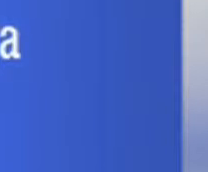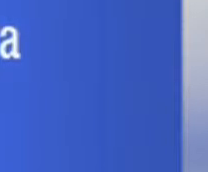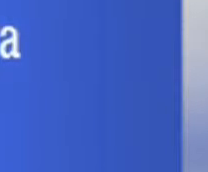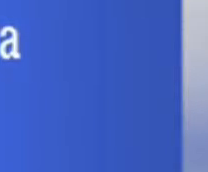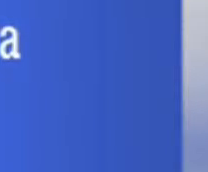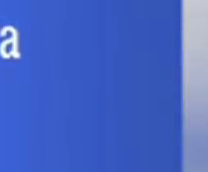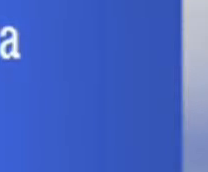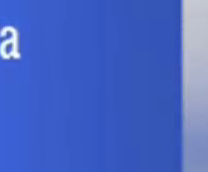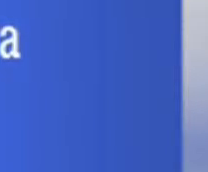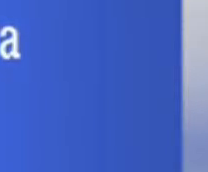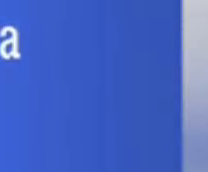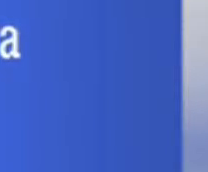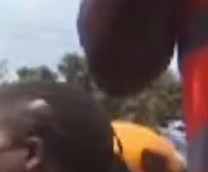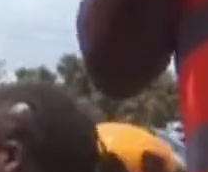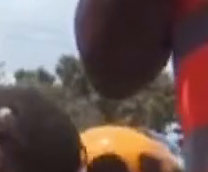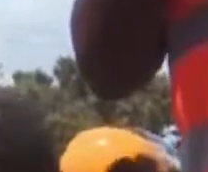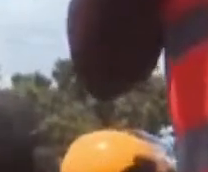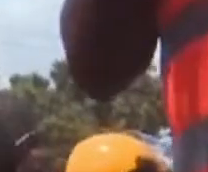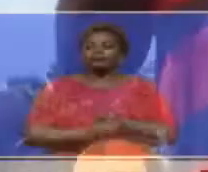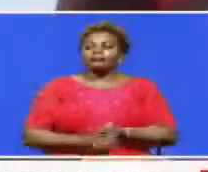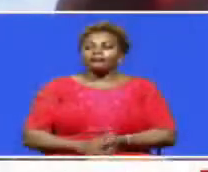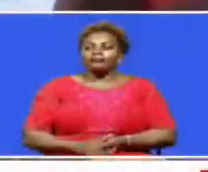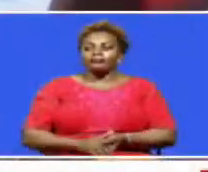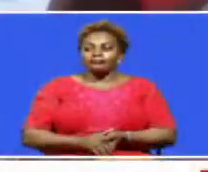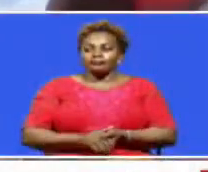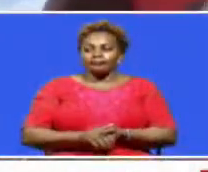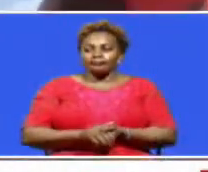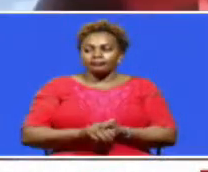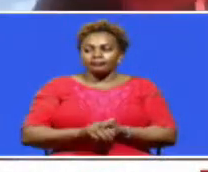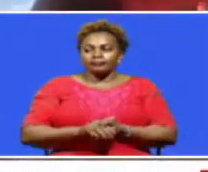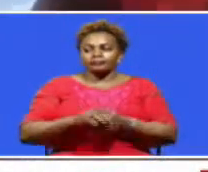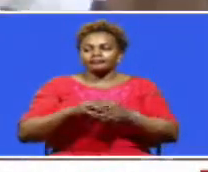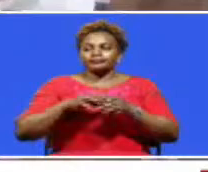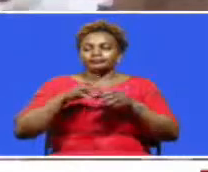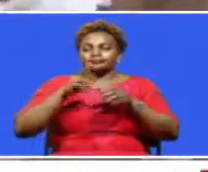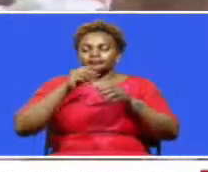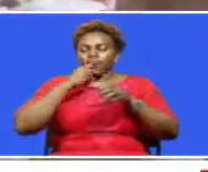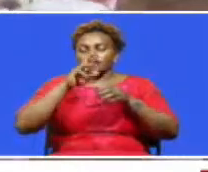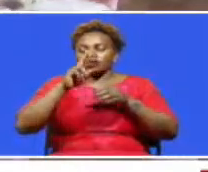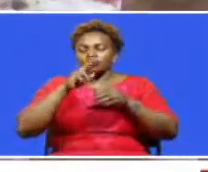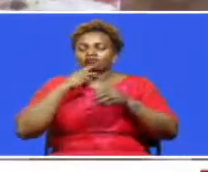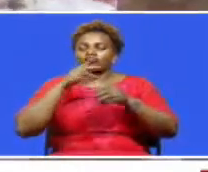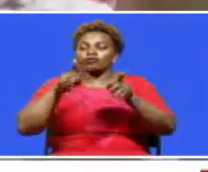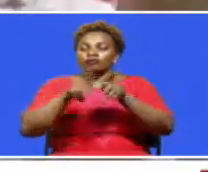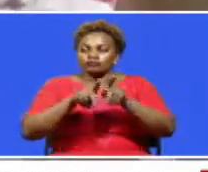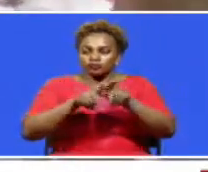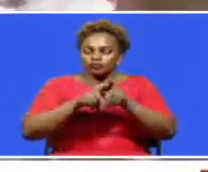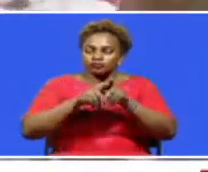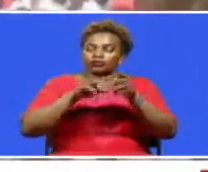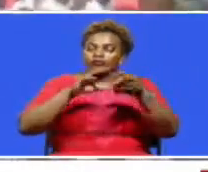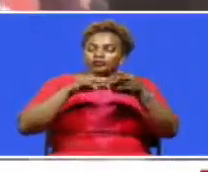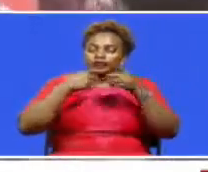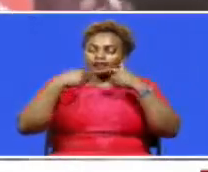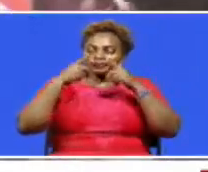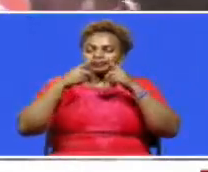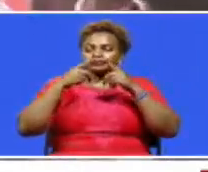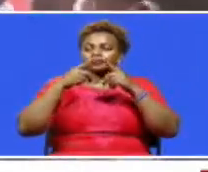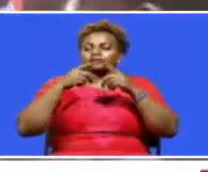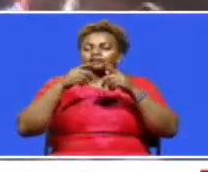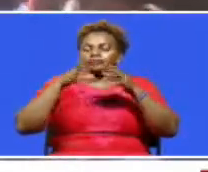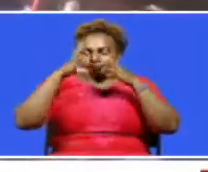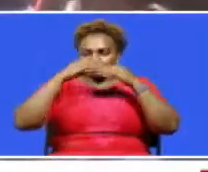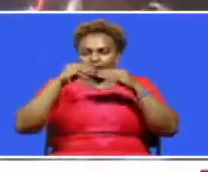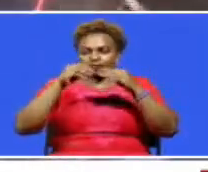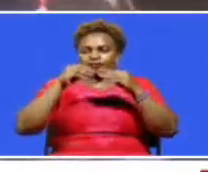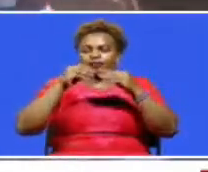of a presidential candidate as President Kenyatta retires. Waiguru, on the other hand, also claims that presidential aspirants